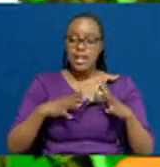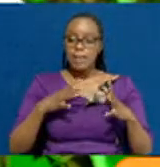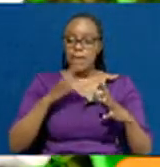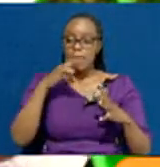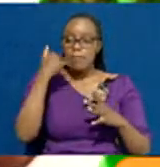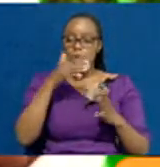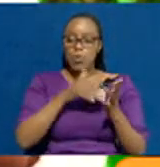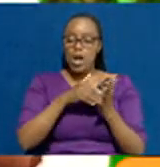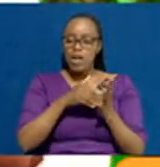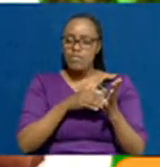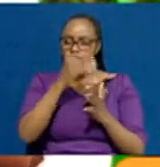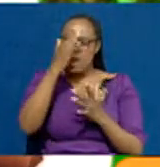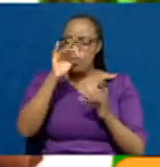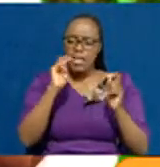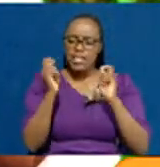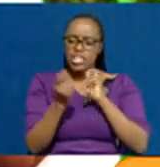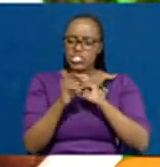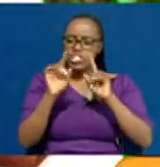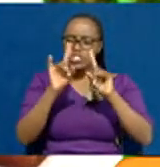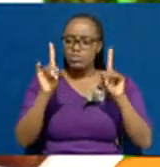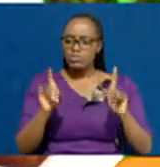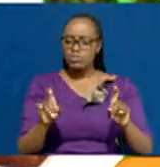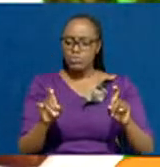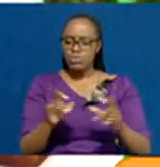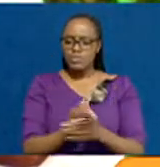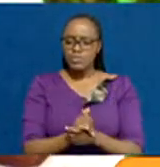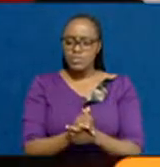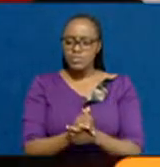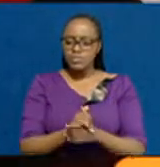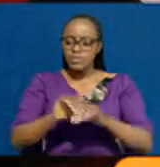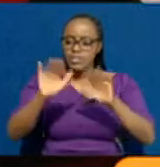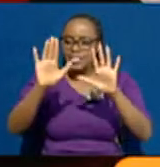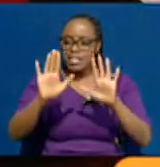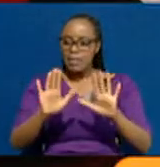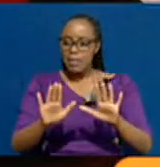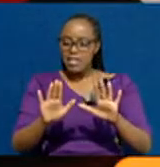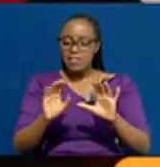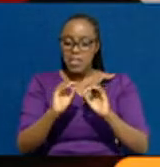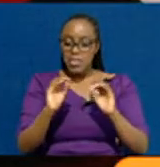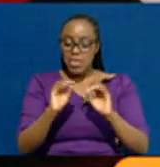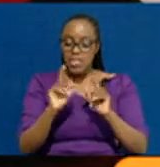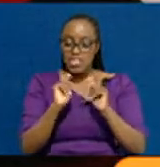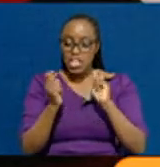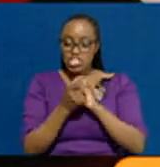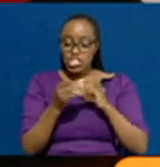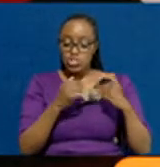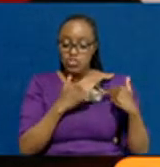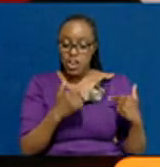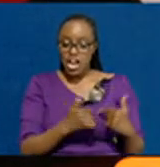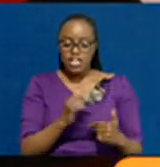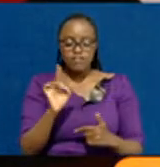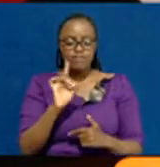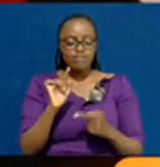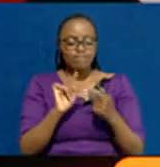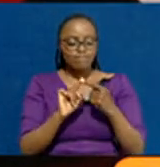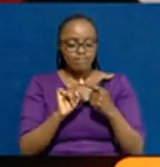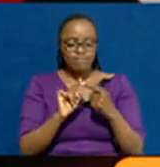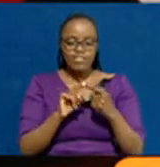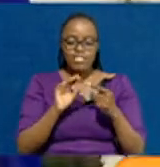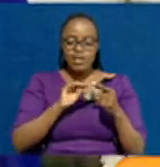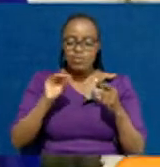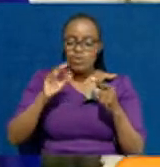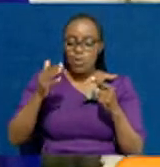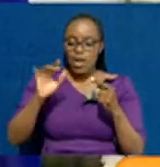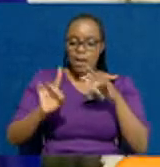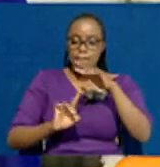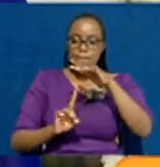vulnerable. Why the change of heart? It's not necessarily a change of heart. First and foremost, it goes back to the